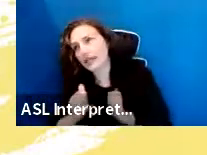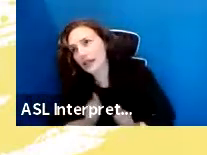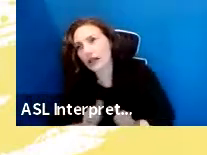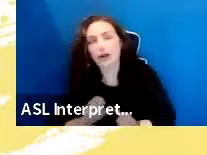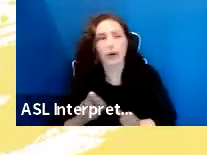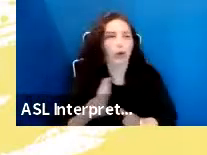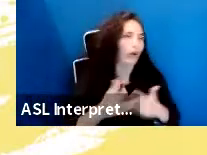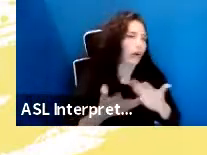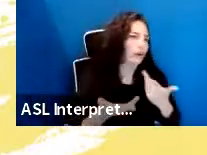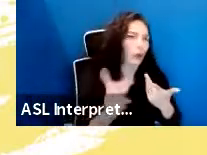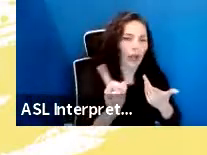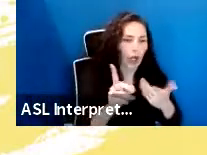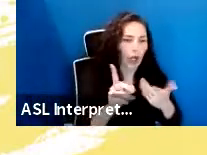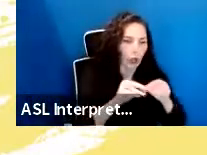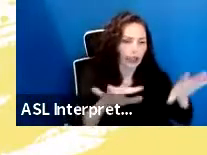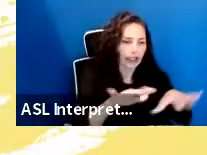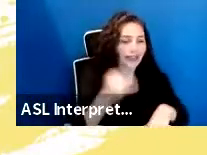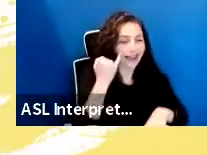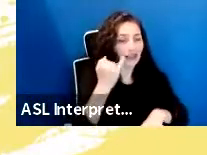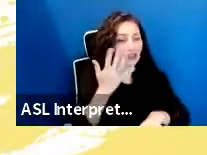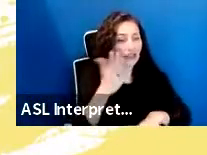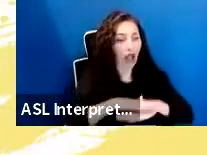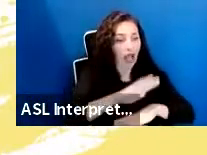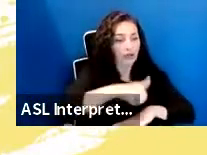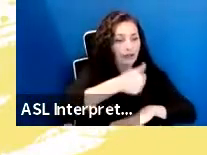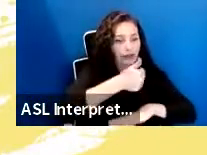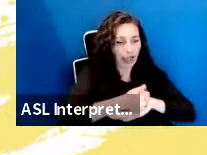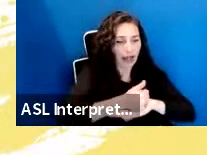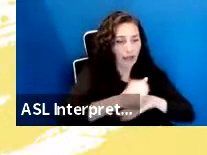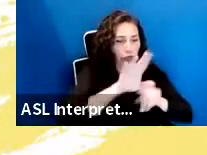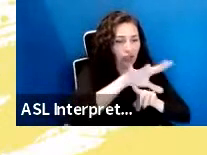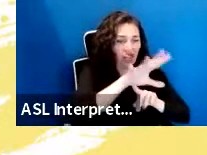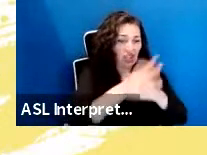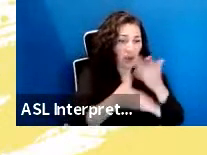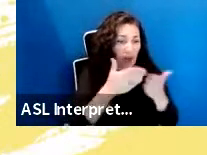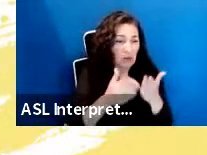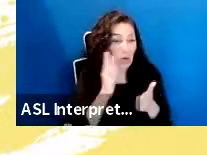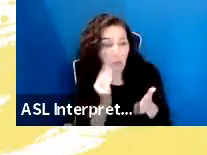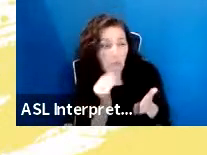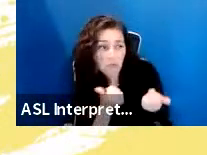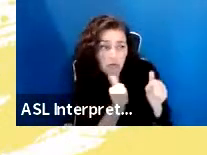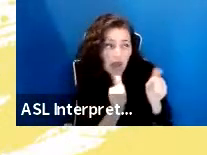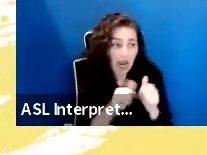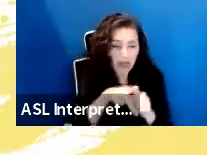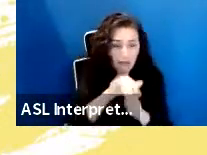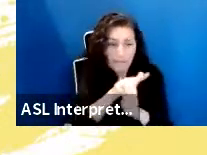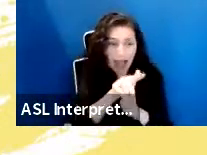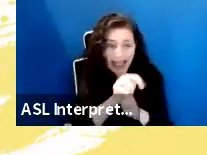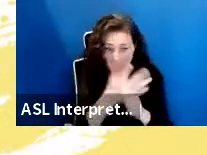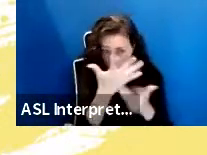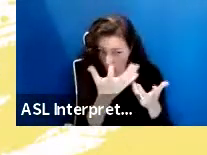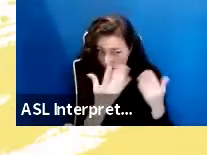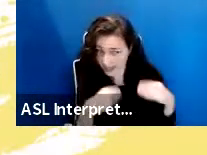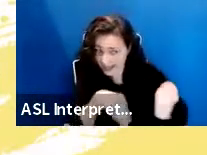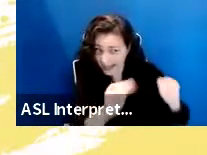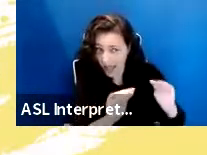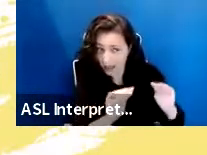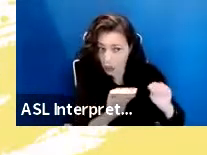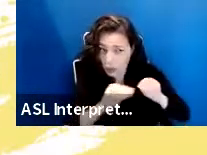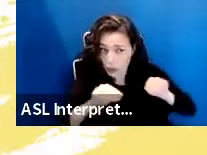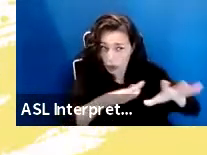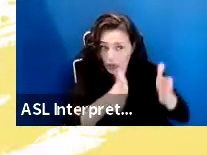on-spec production, if this is a pilot that you are experimenting with and hoping to sell to a